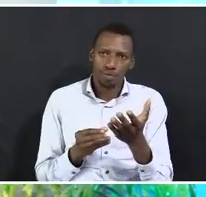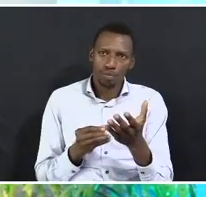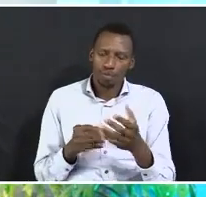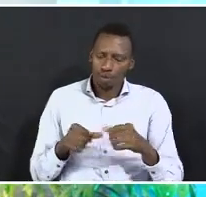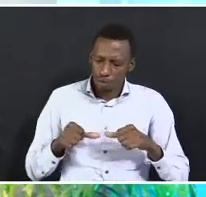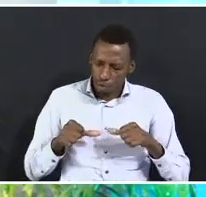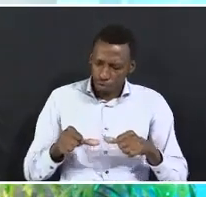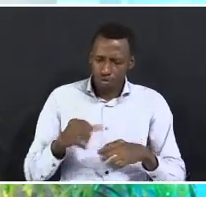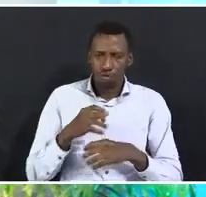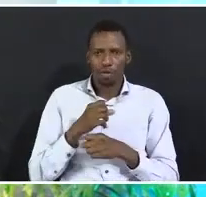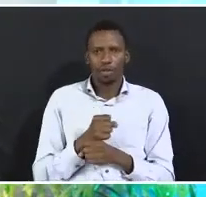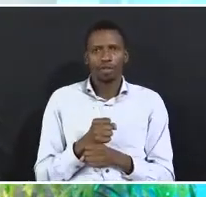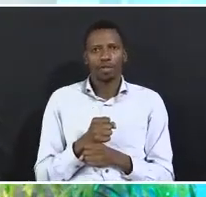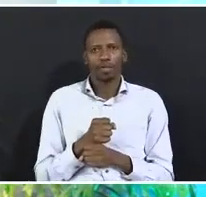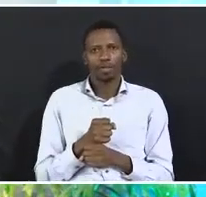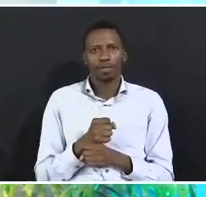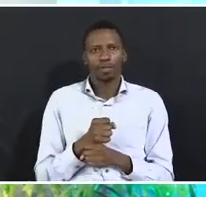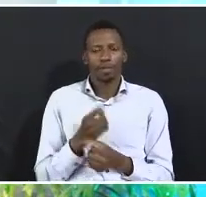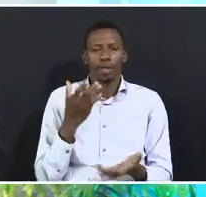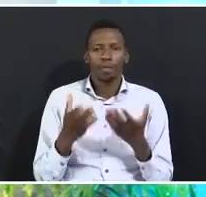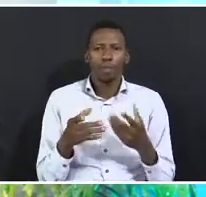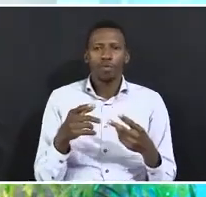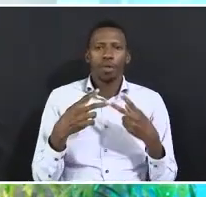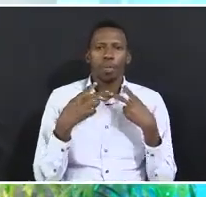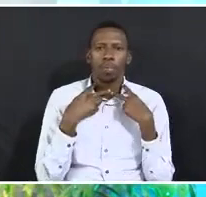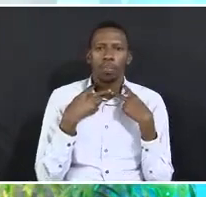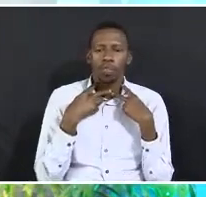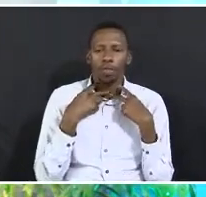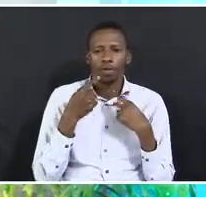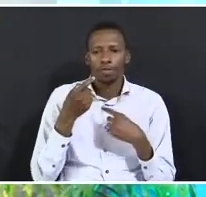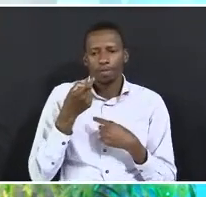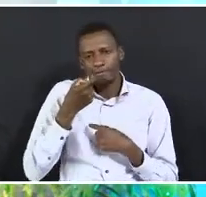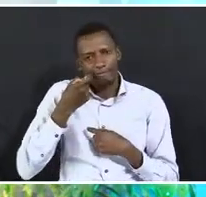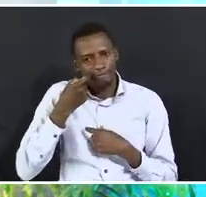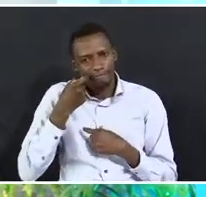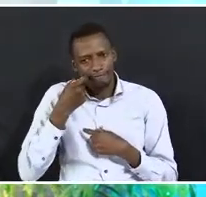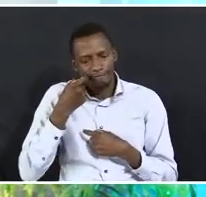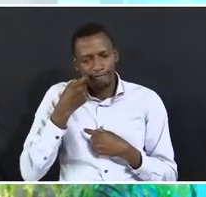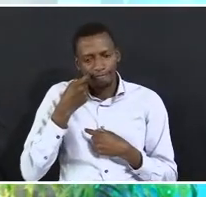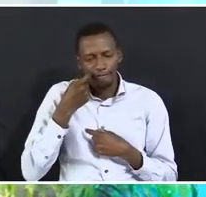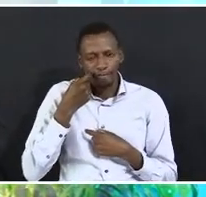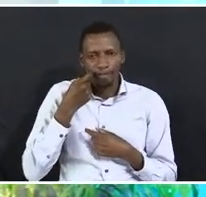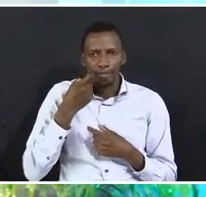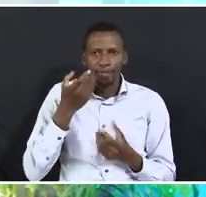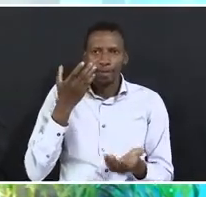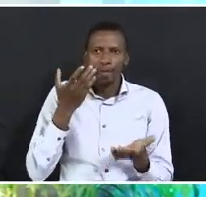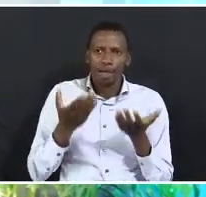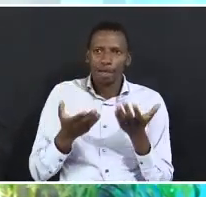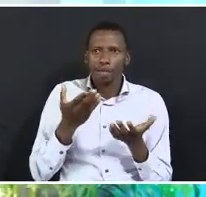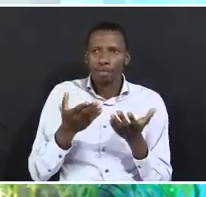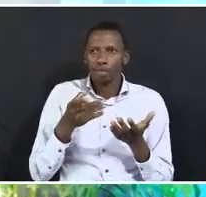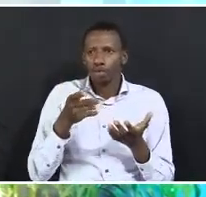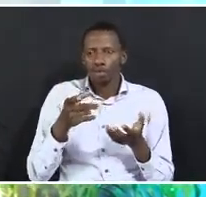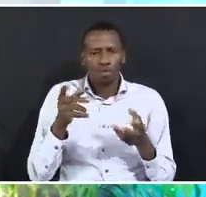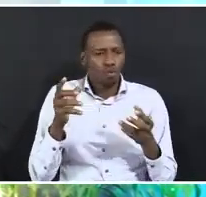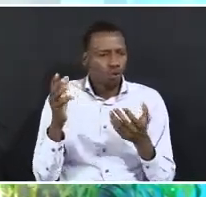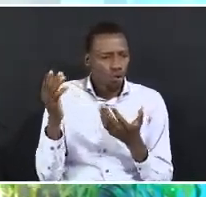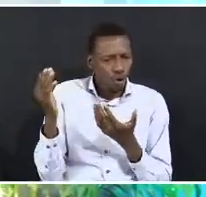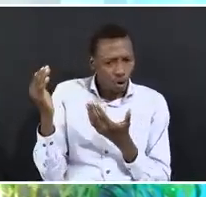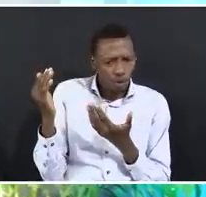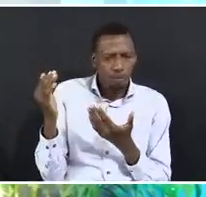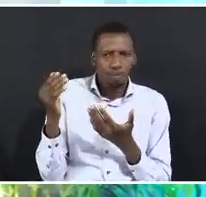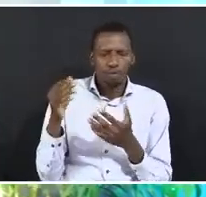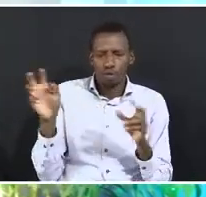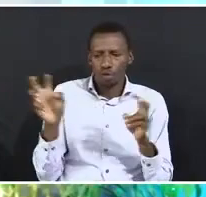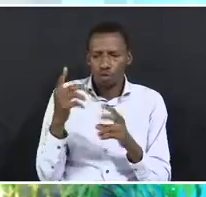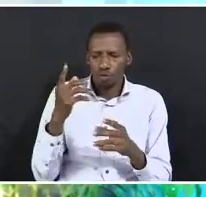trusting. You may be struggling with addiction. Tell Jesus. You may be waiting for a child. Tell